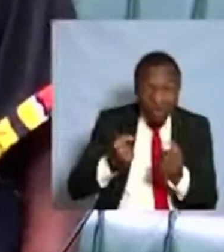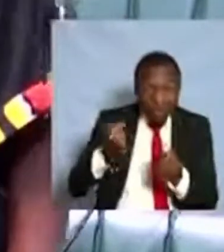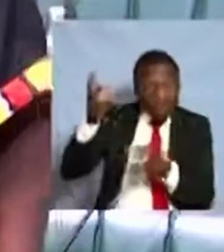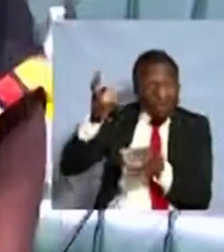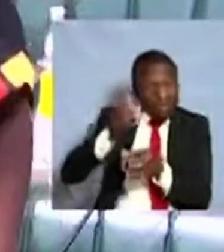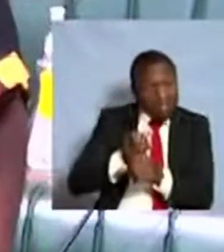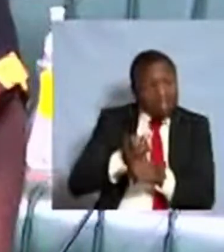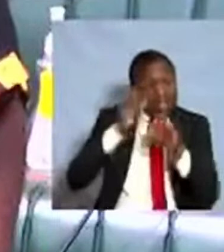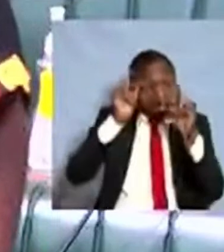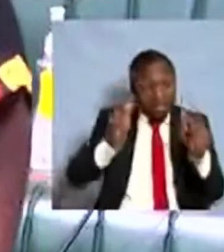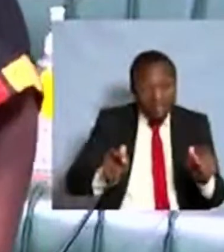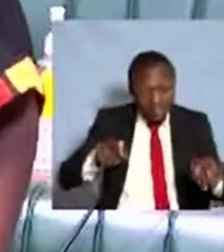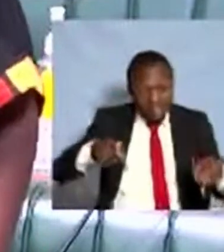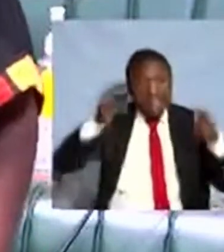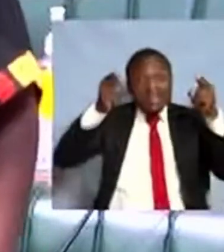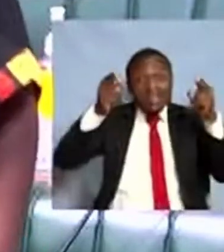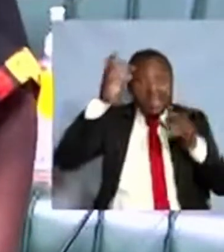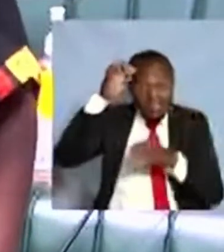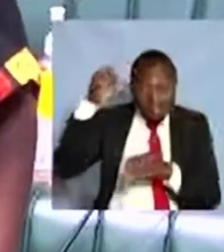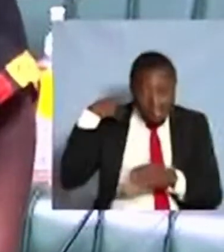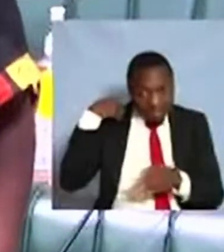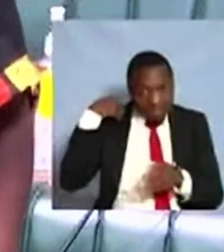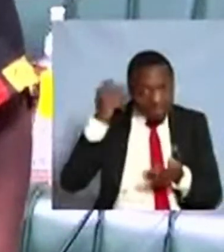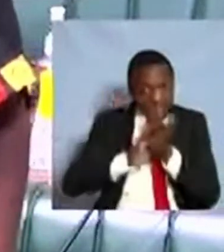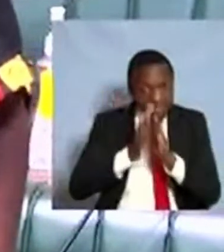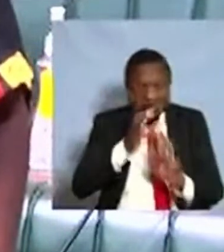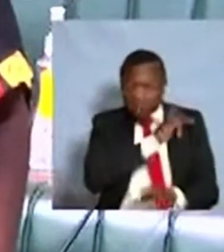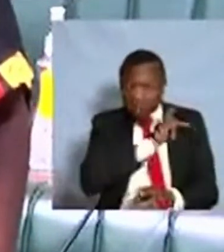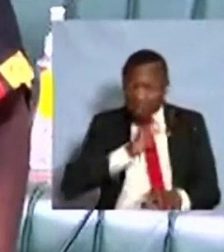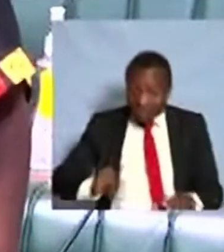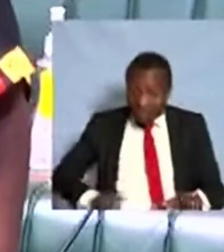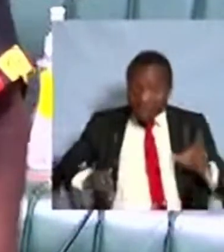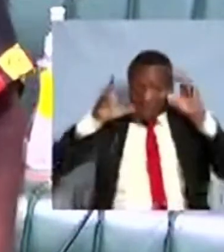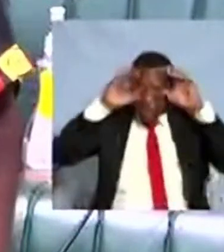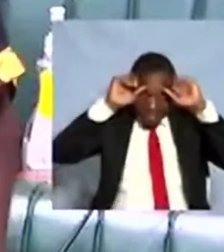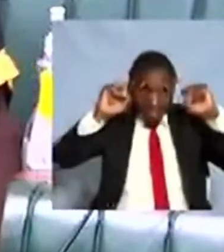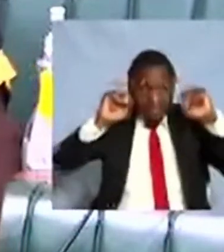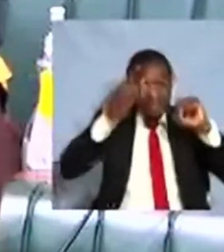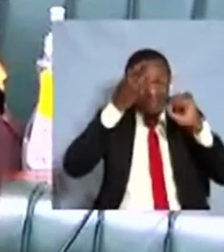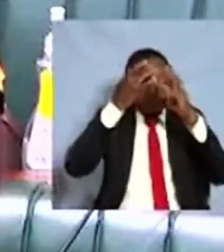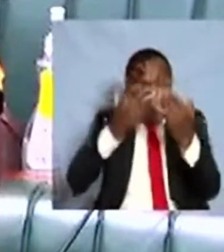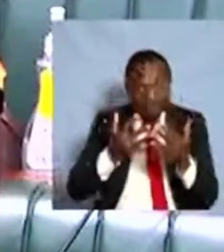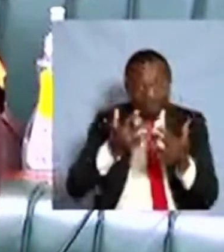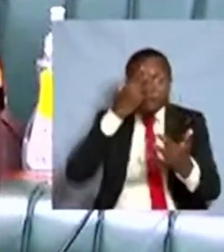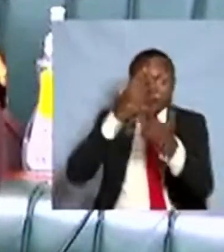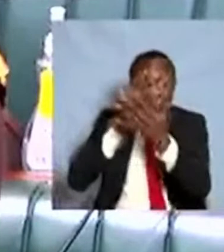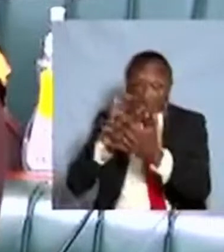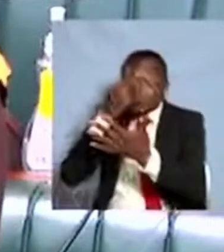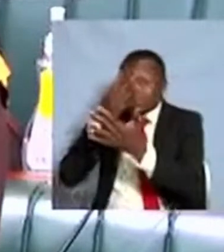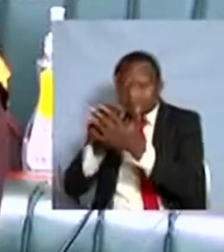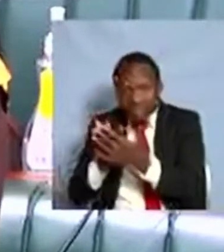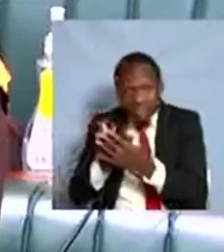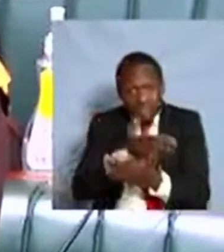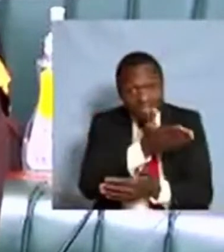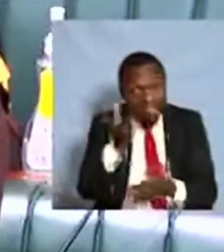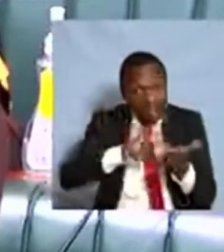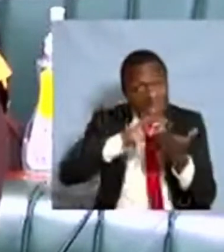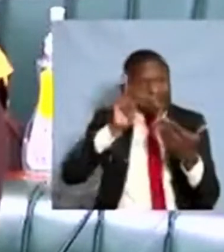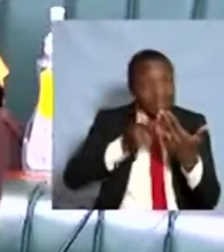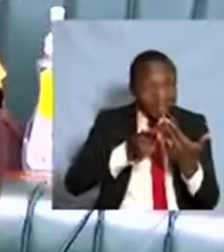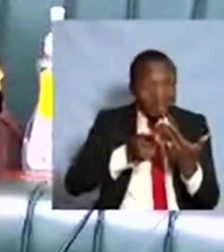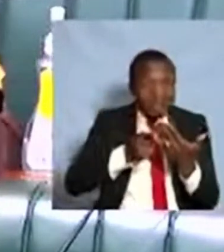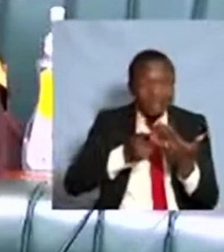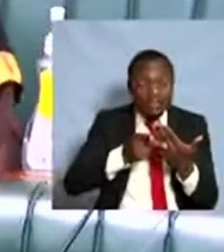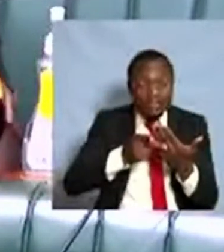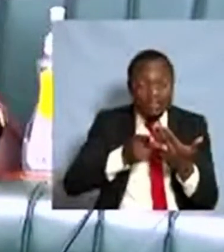to a higher office, especially being a king or a president, you expect persecutions. There's the program called